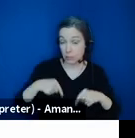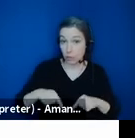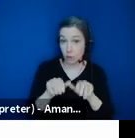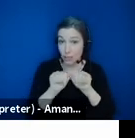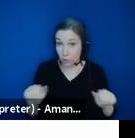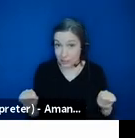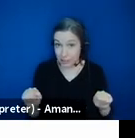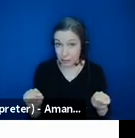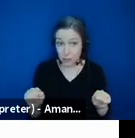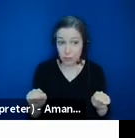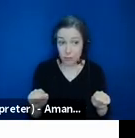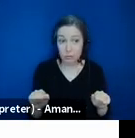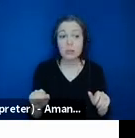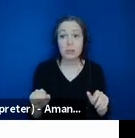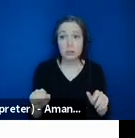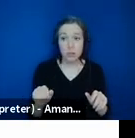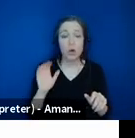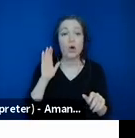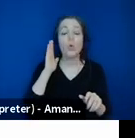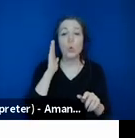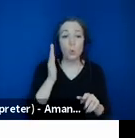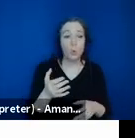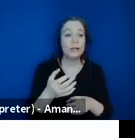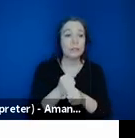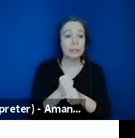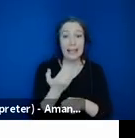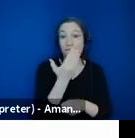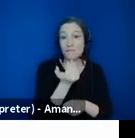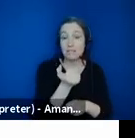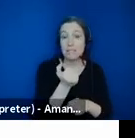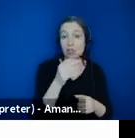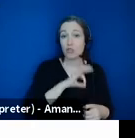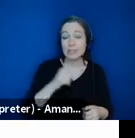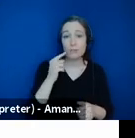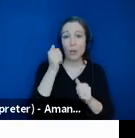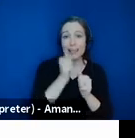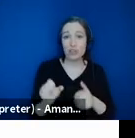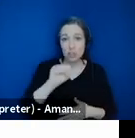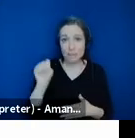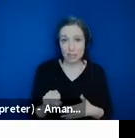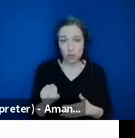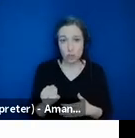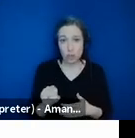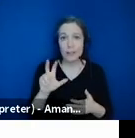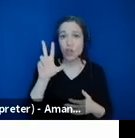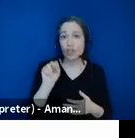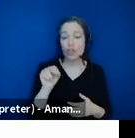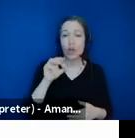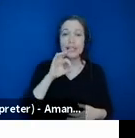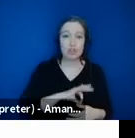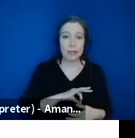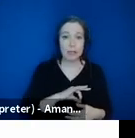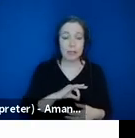student you'll take 15 credits each semester usually. So you do 30 credits a year for two years to get 60